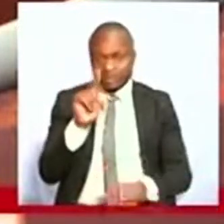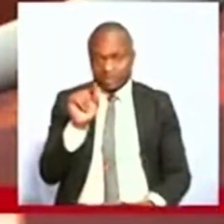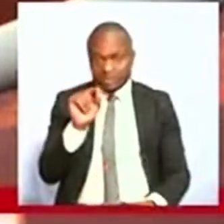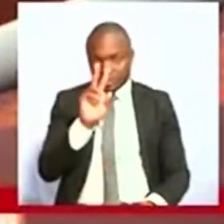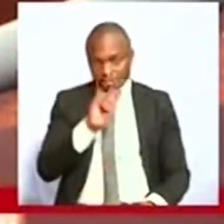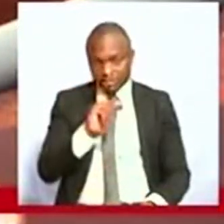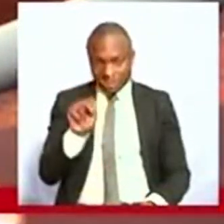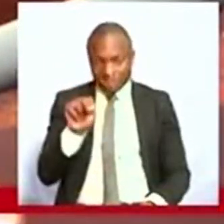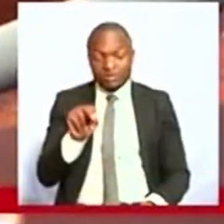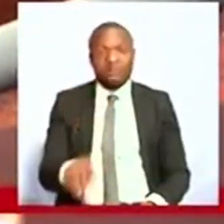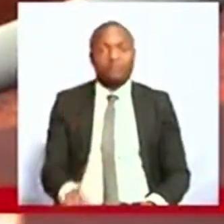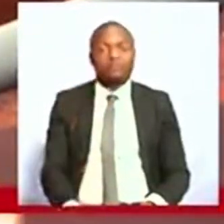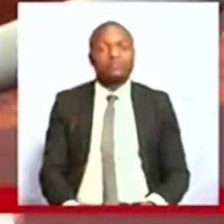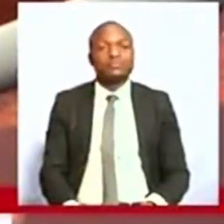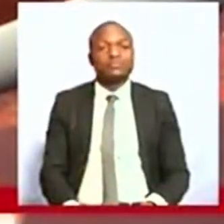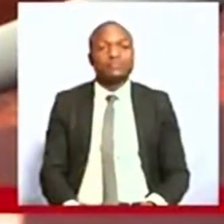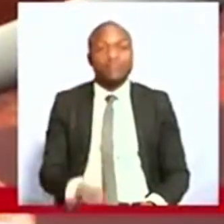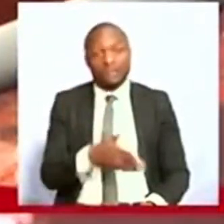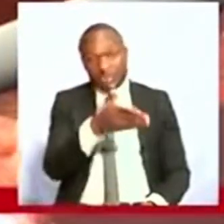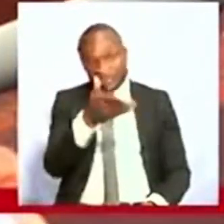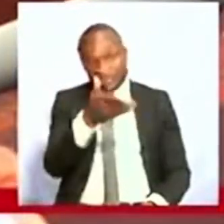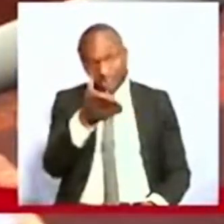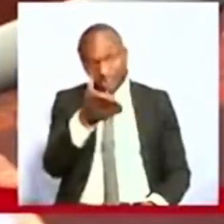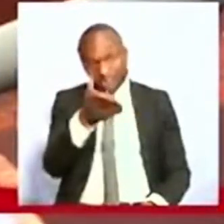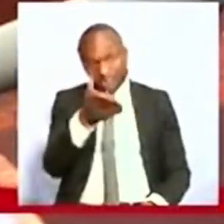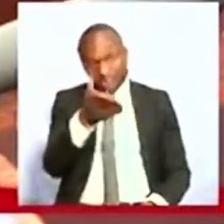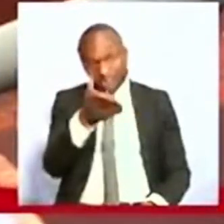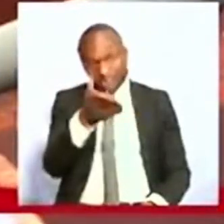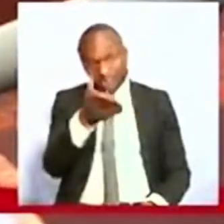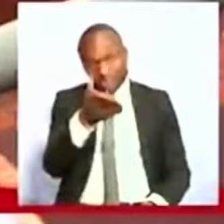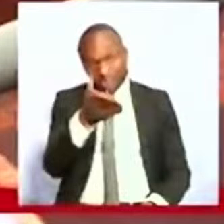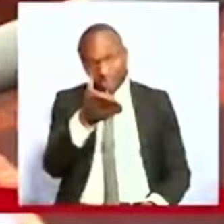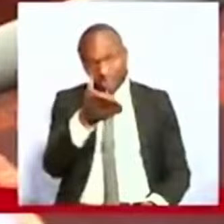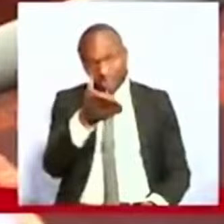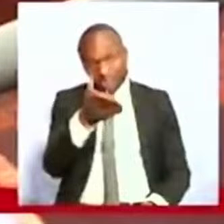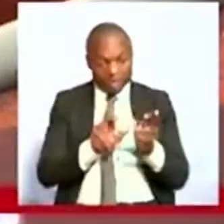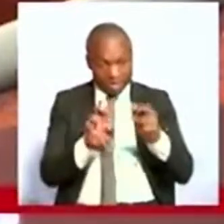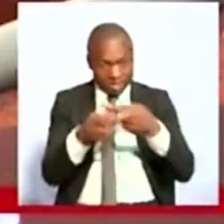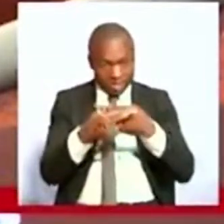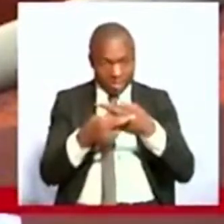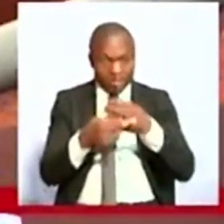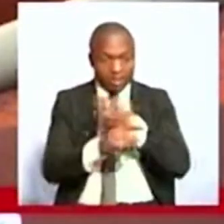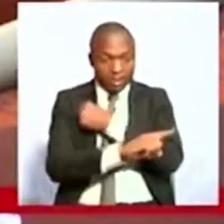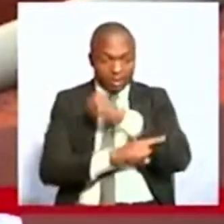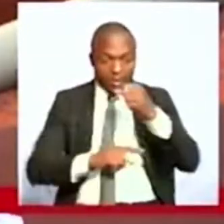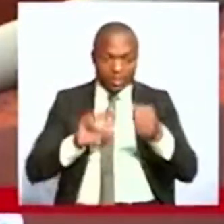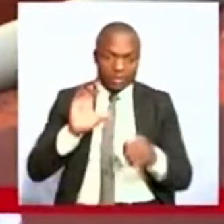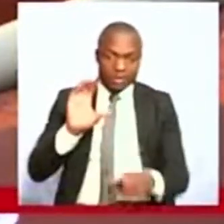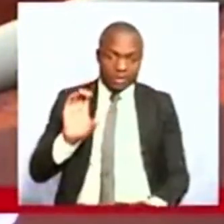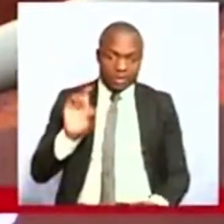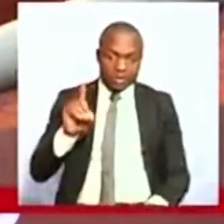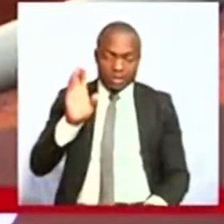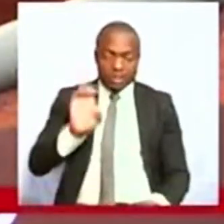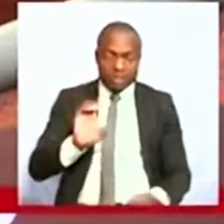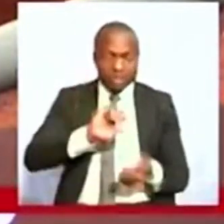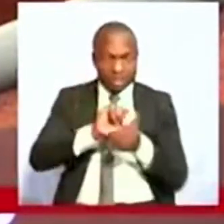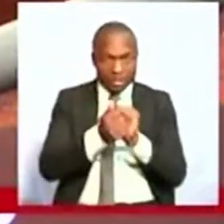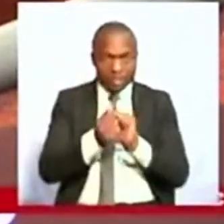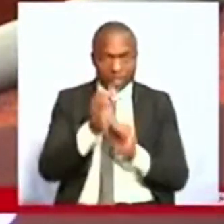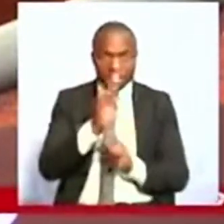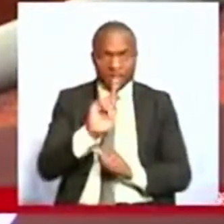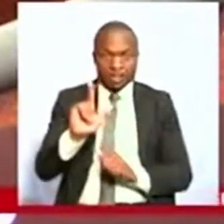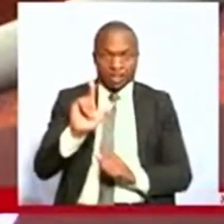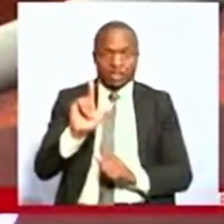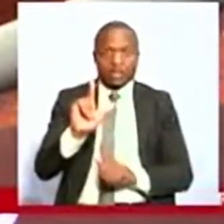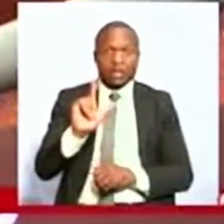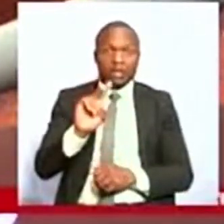2022, there was a landmark law reform where the Penal Code Amendment Bill number 23 of